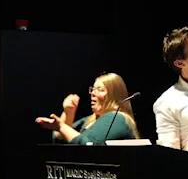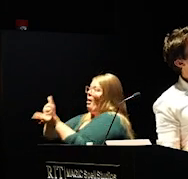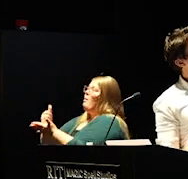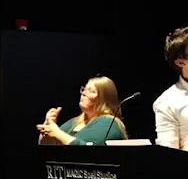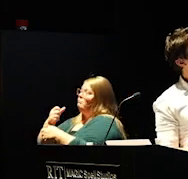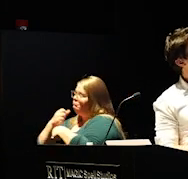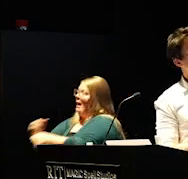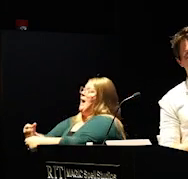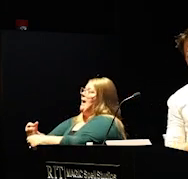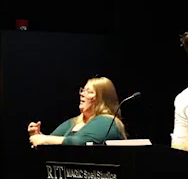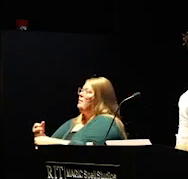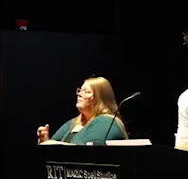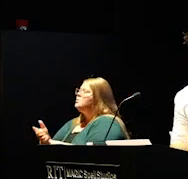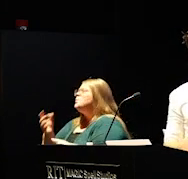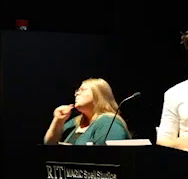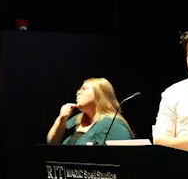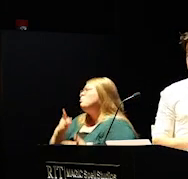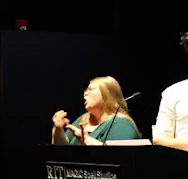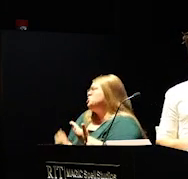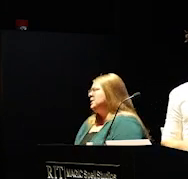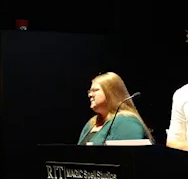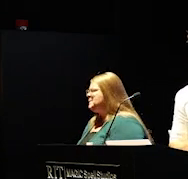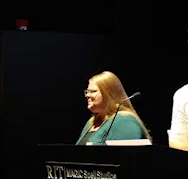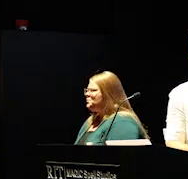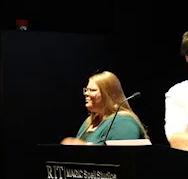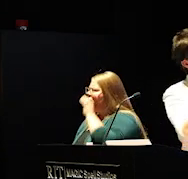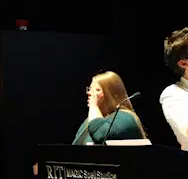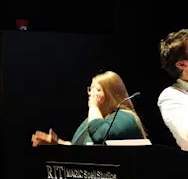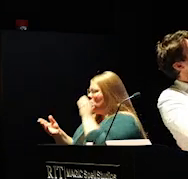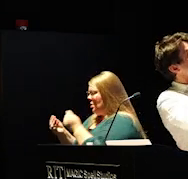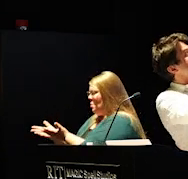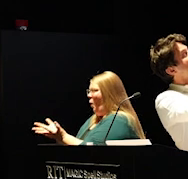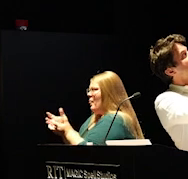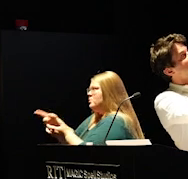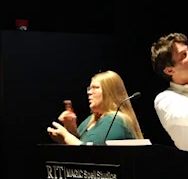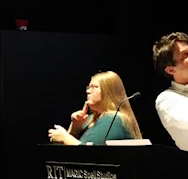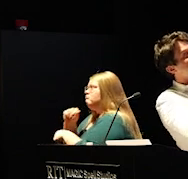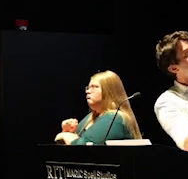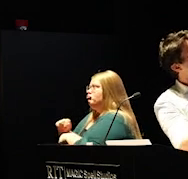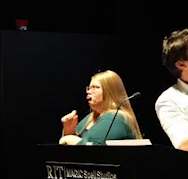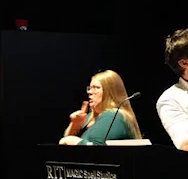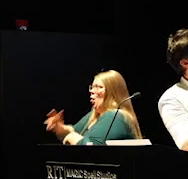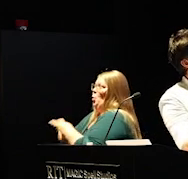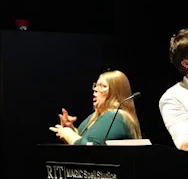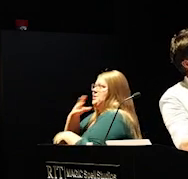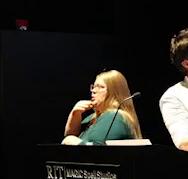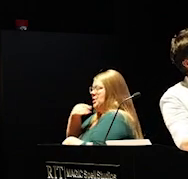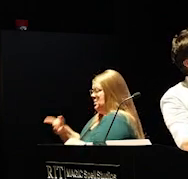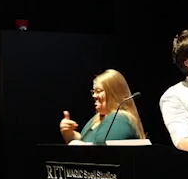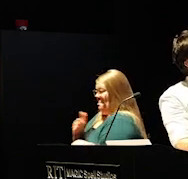said, let's design, here's a project, let's give them some real-world experience. We designed some lights for the